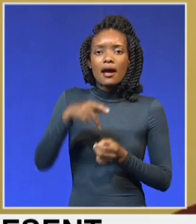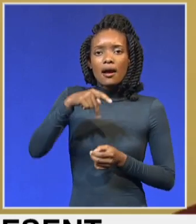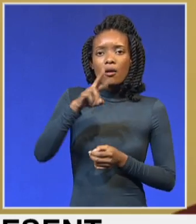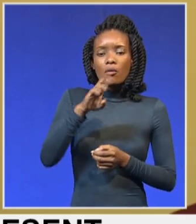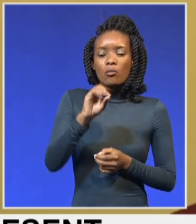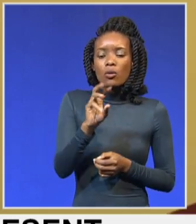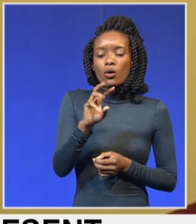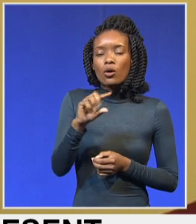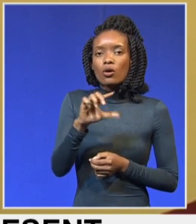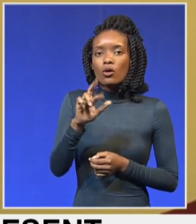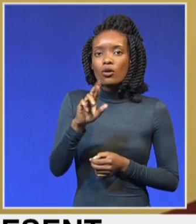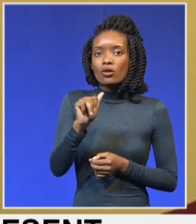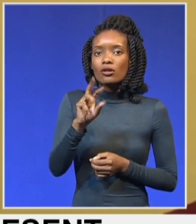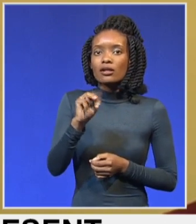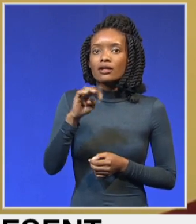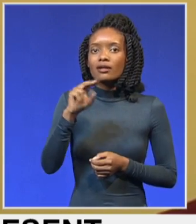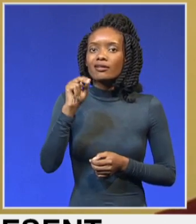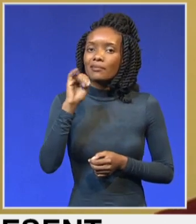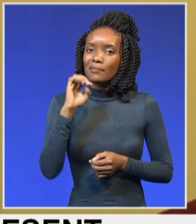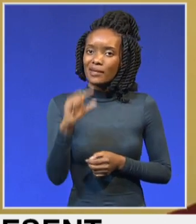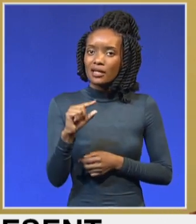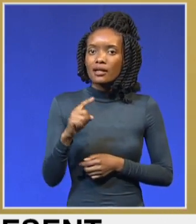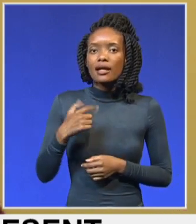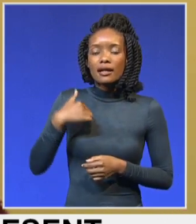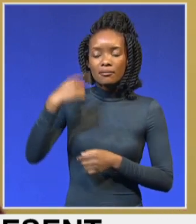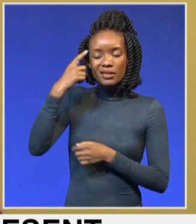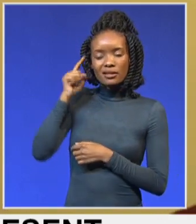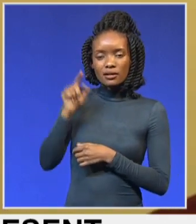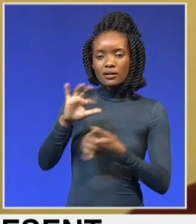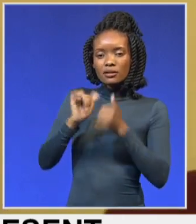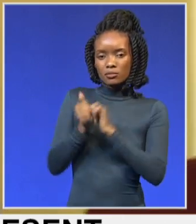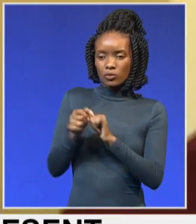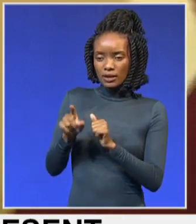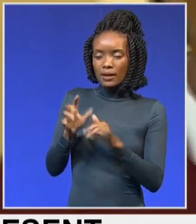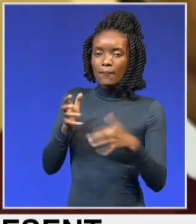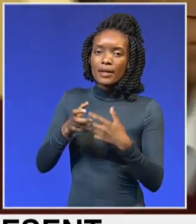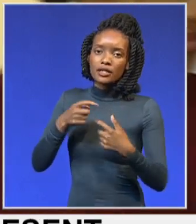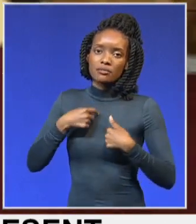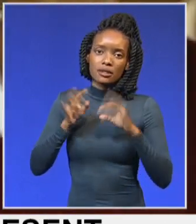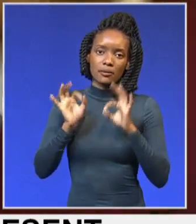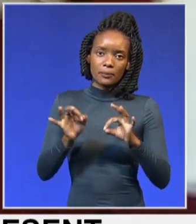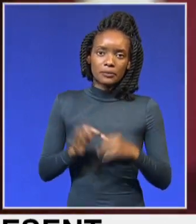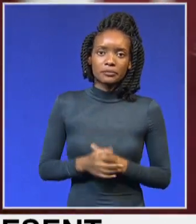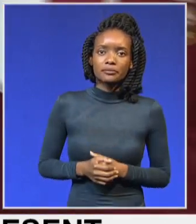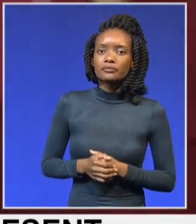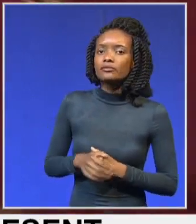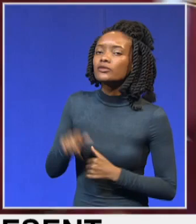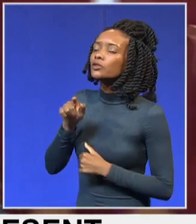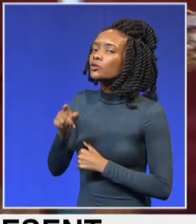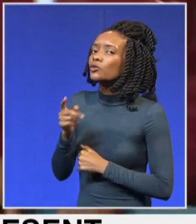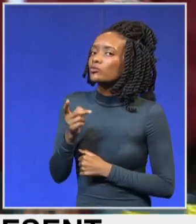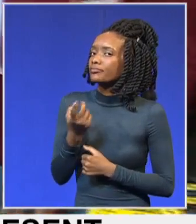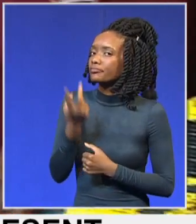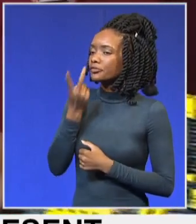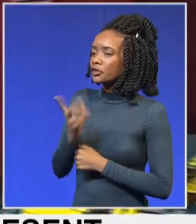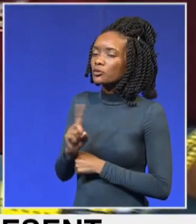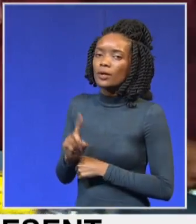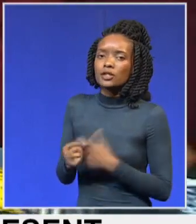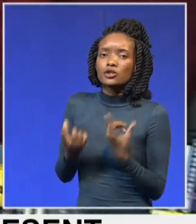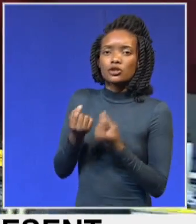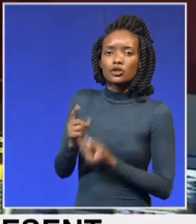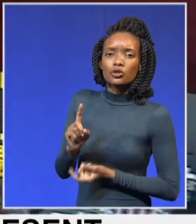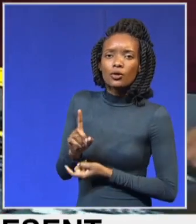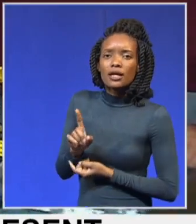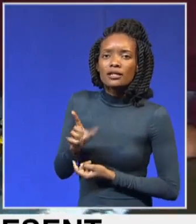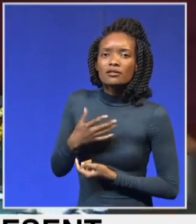the sport for me actually. Okay, tell us a bit about what we're seeing. What does it do? How long did it take you